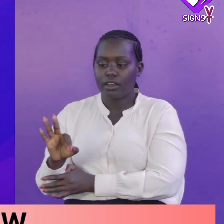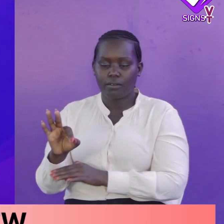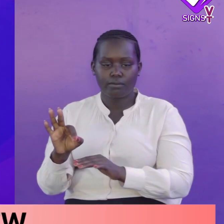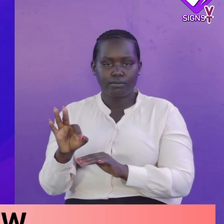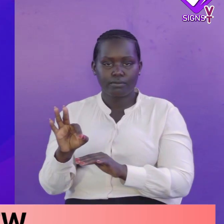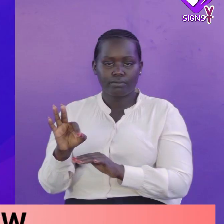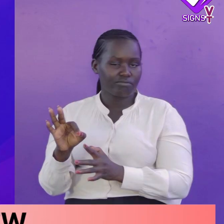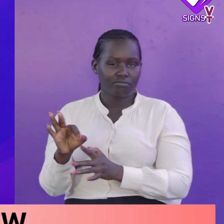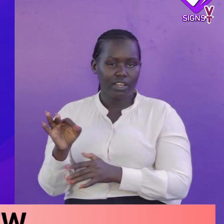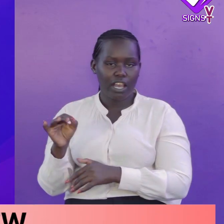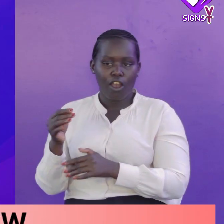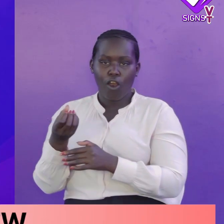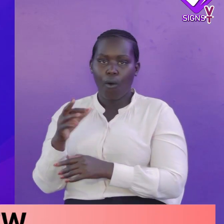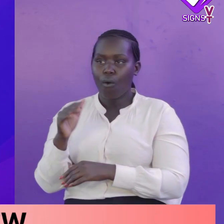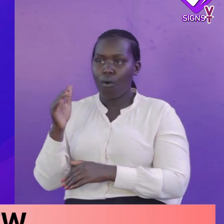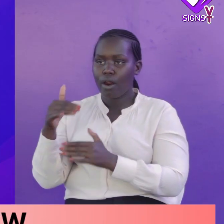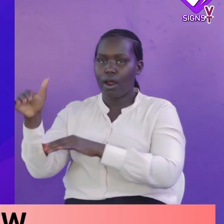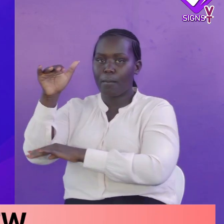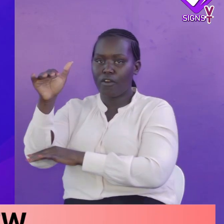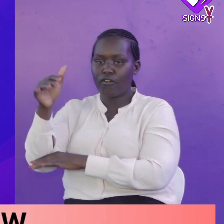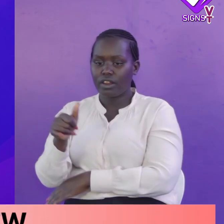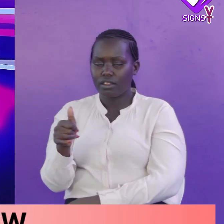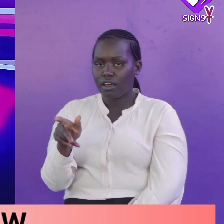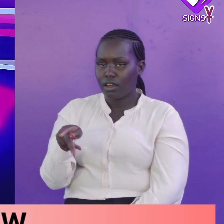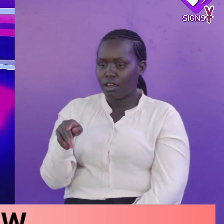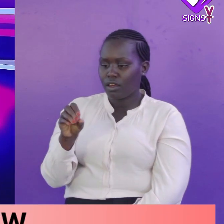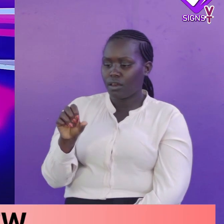or above. Mathare United versus Posta Rangers.